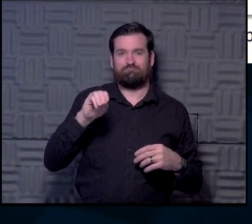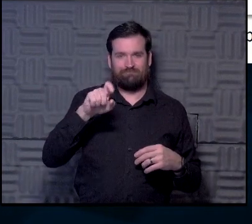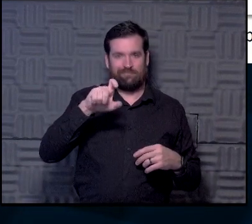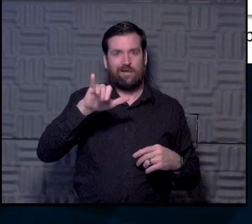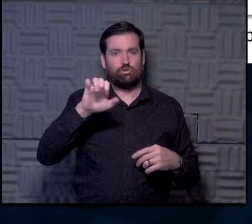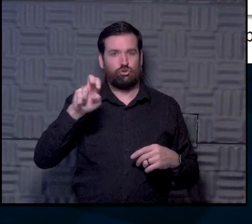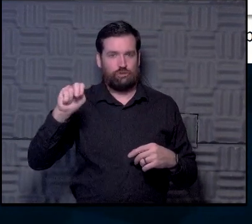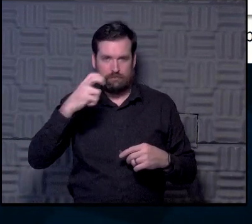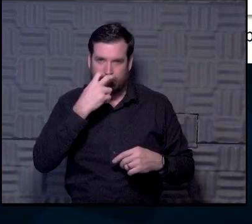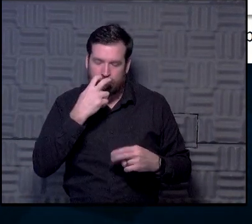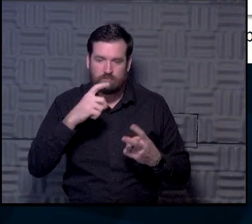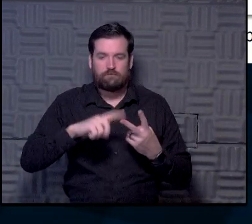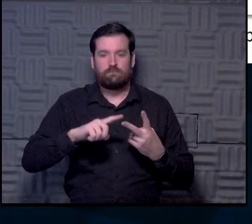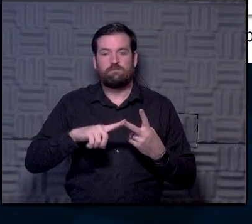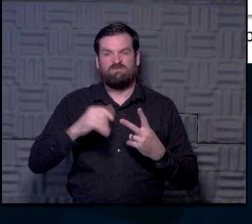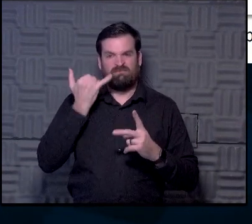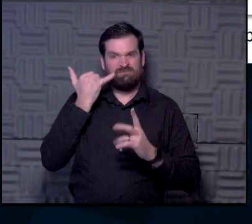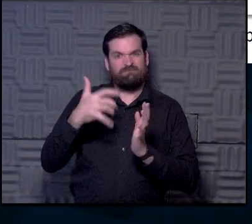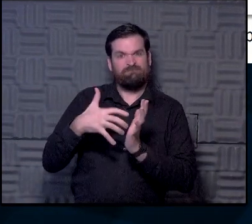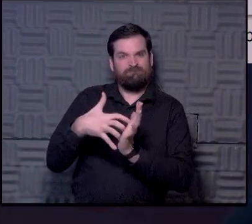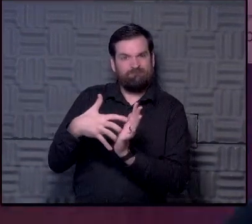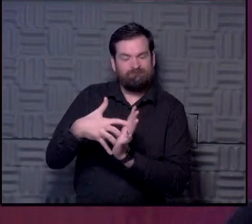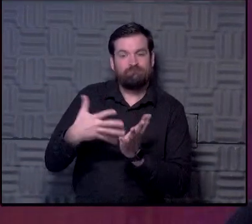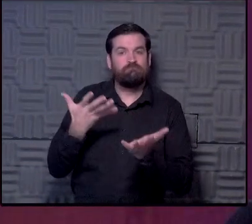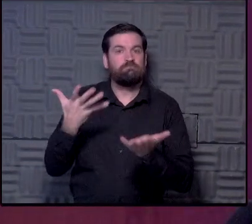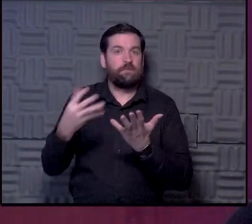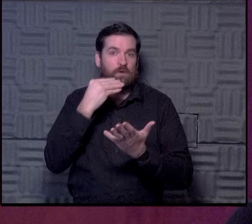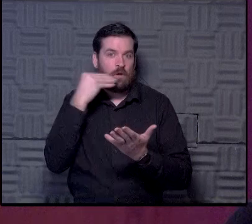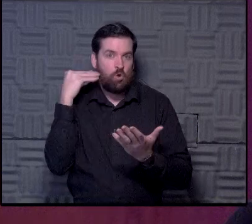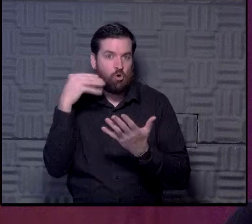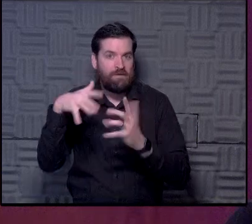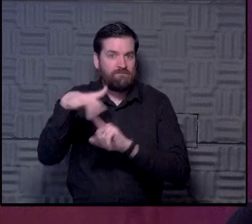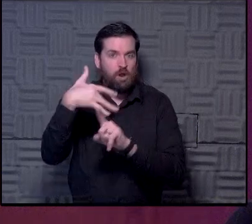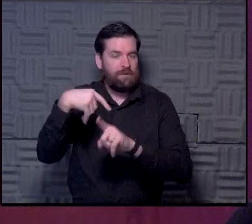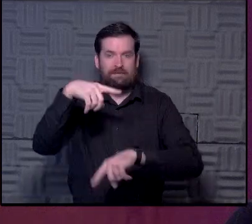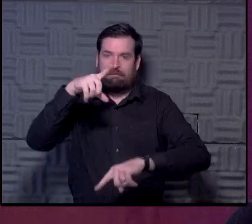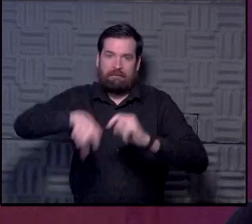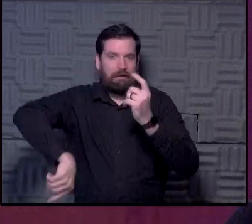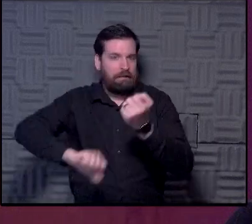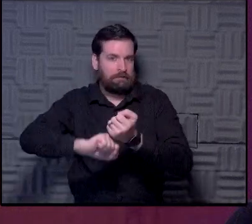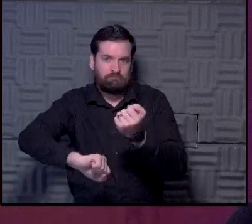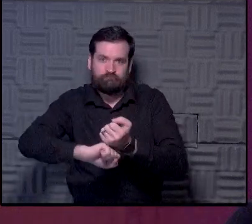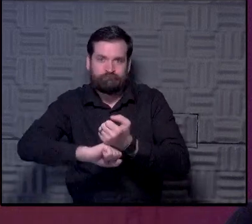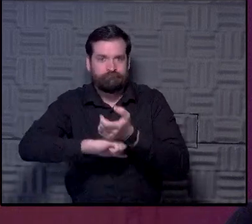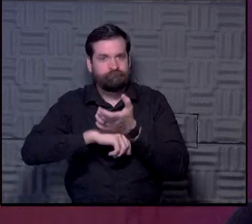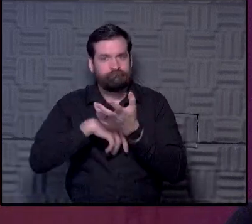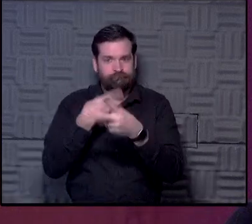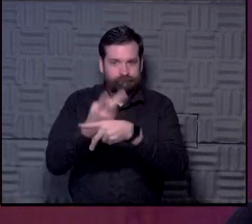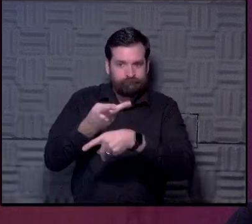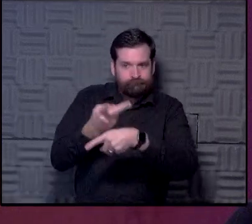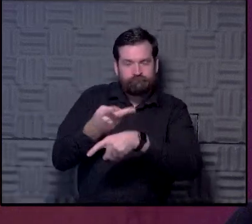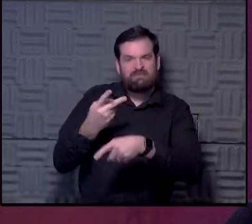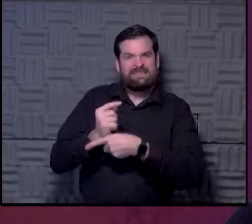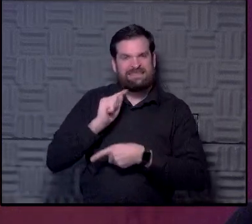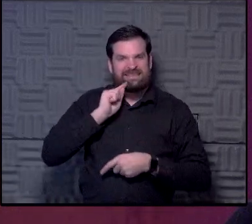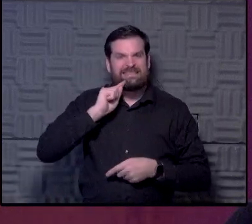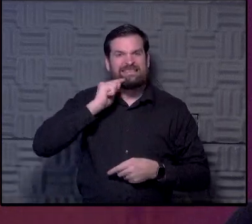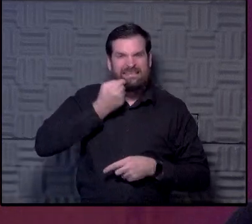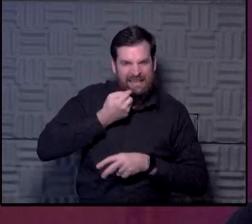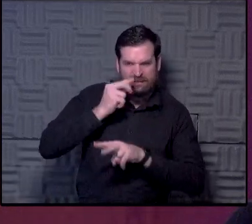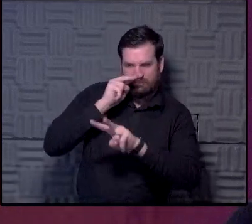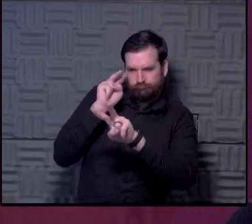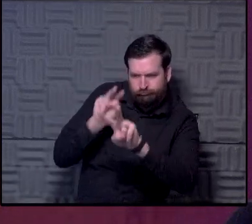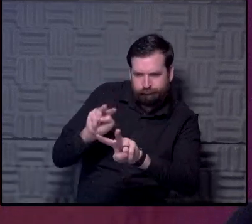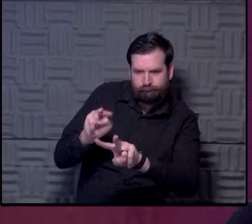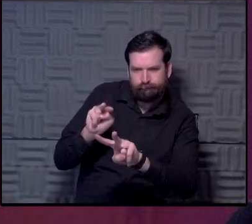need. Vulnerability, meaning maybe a home environment that can't sustain or support the intense kind of watching they